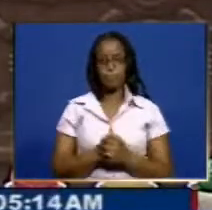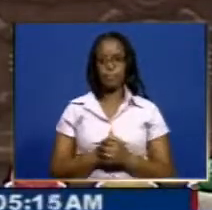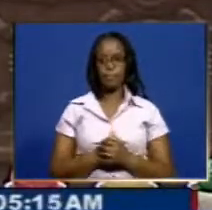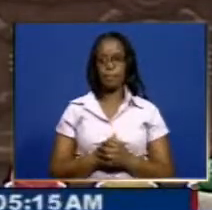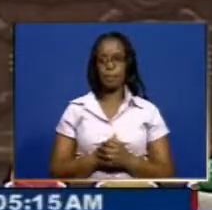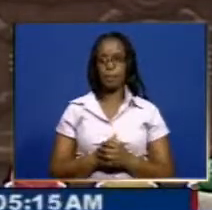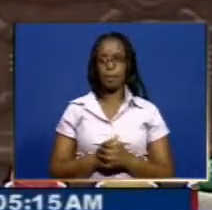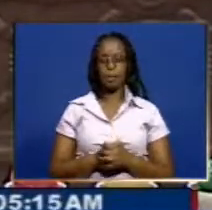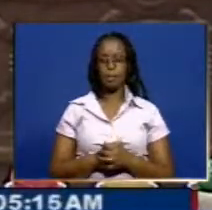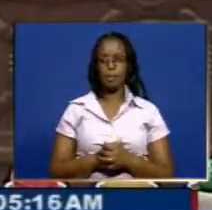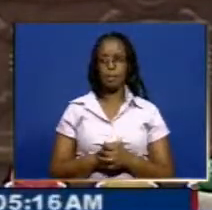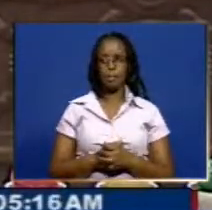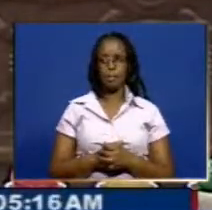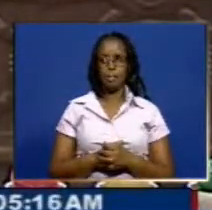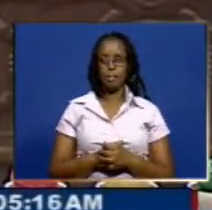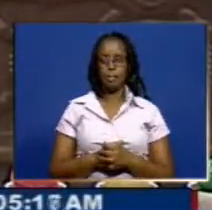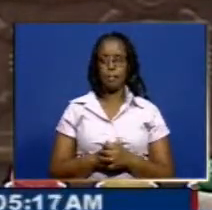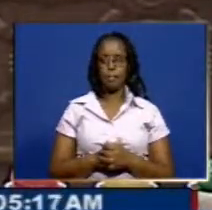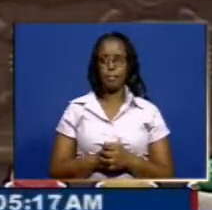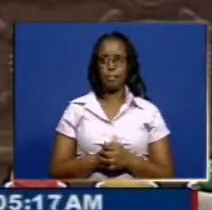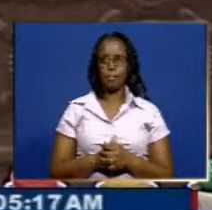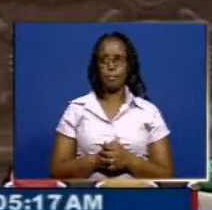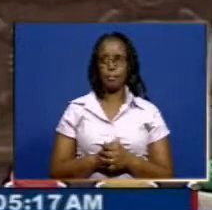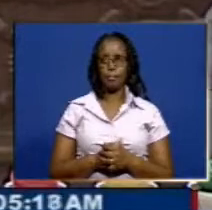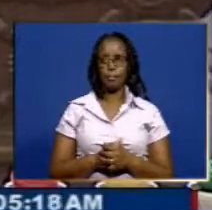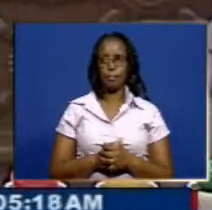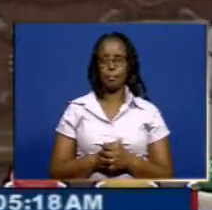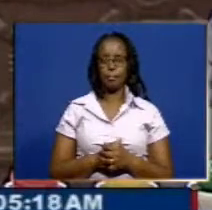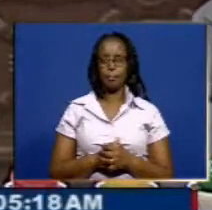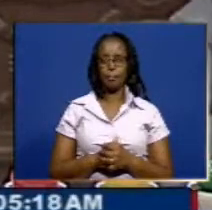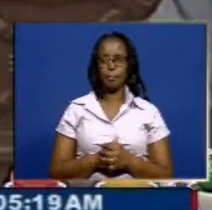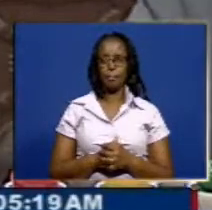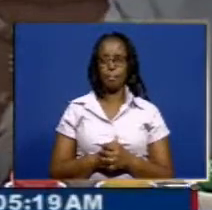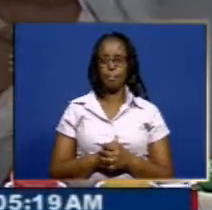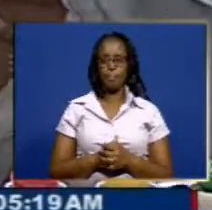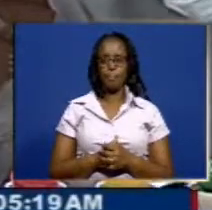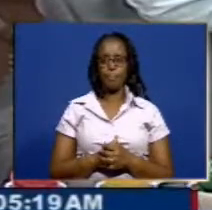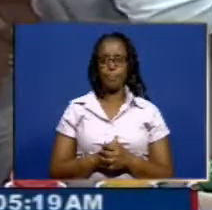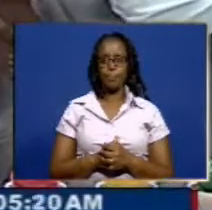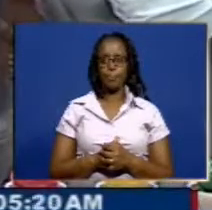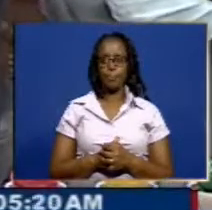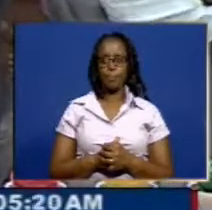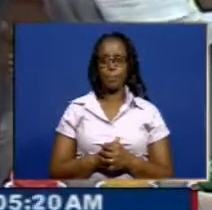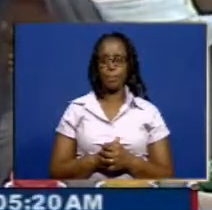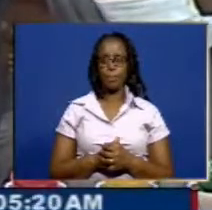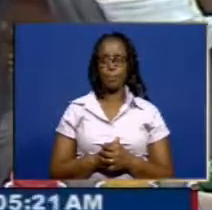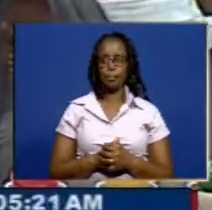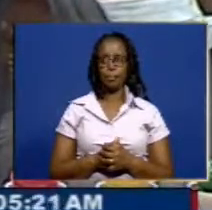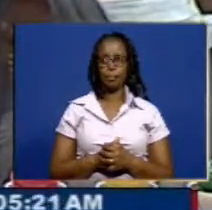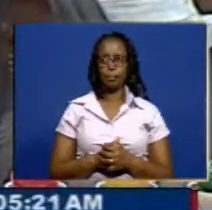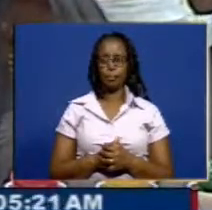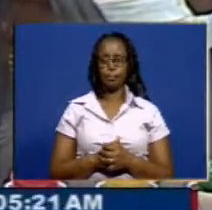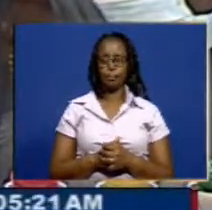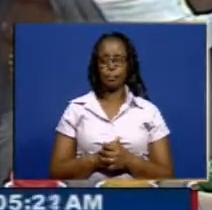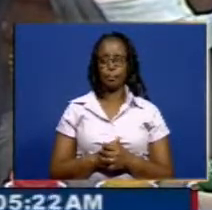one I think I marked when I was going through, but I think you